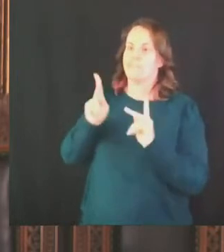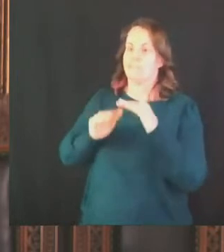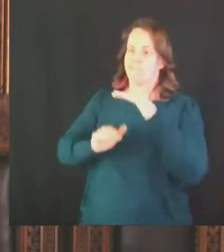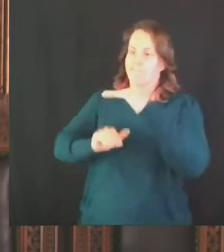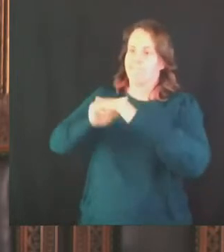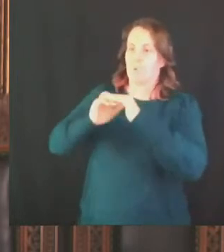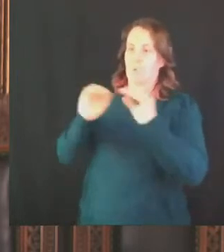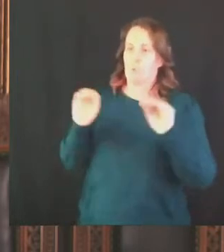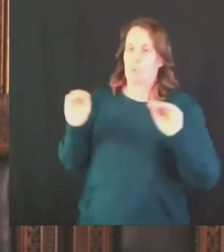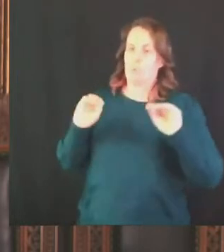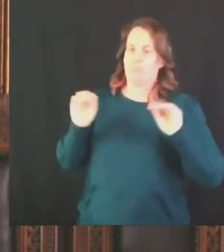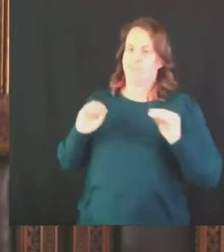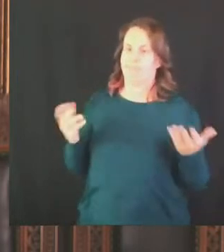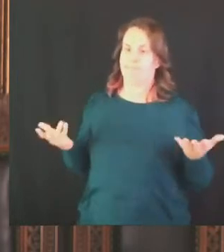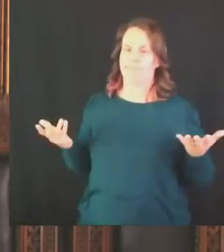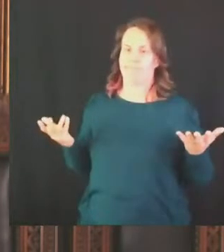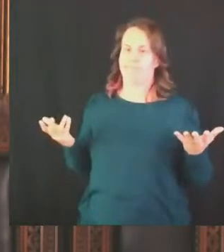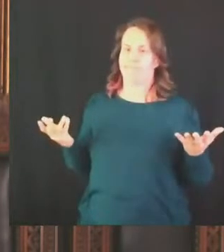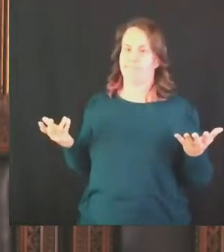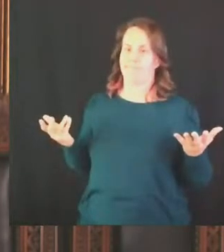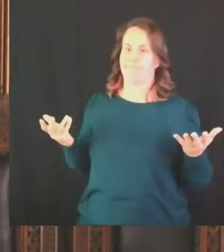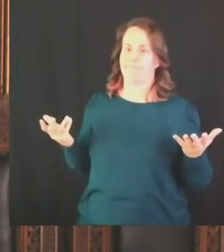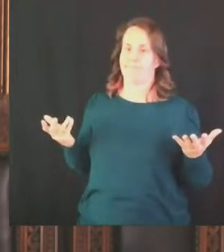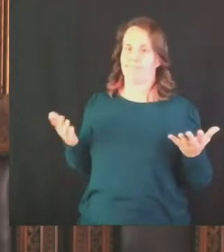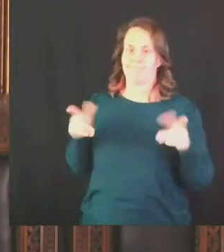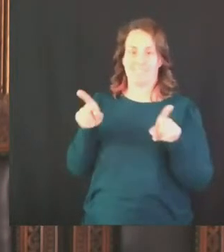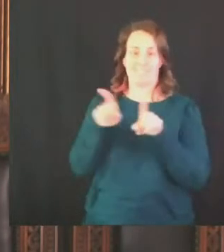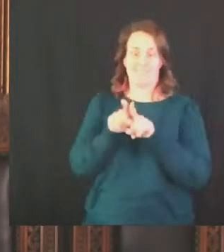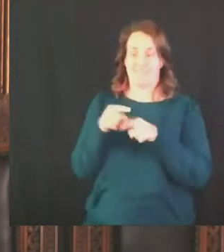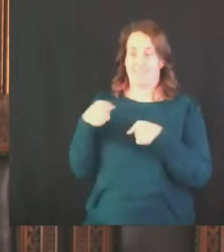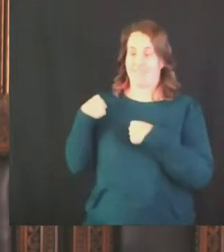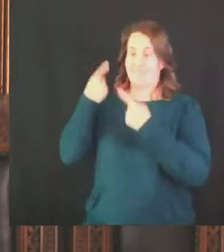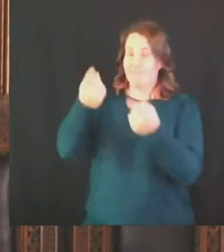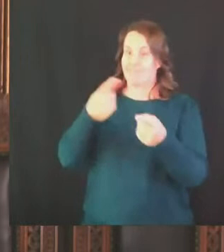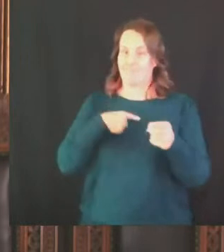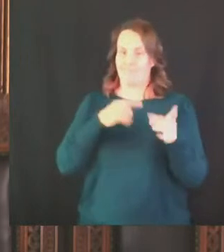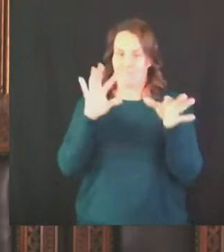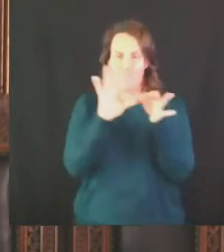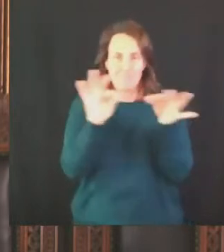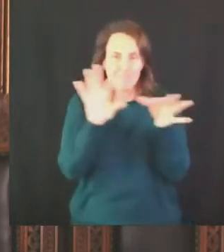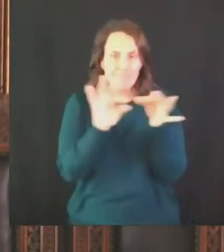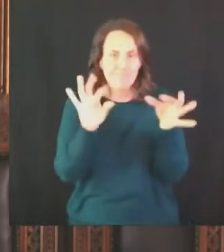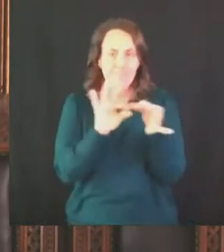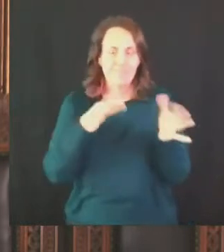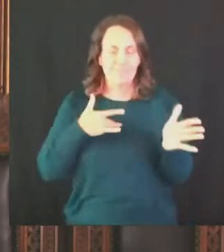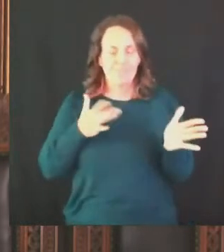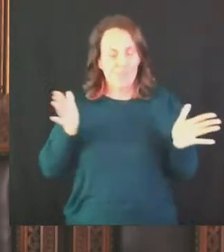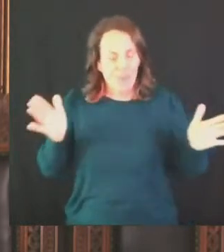we're urging, pleading, hoping that people will stay safer at home. Clearly,